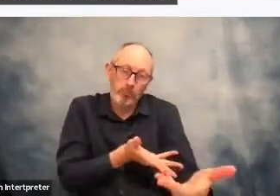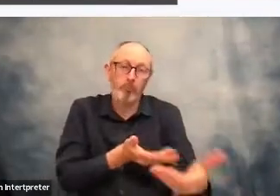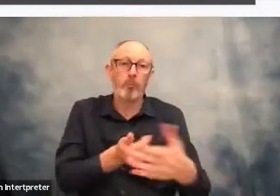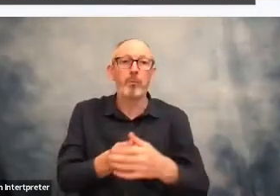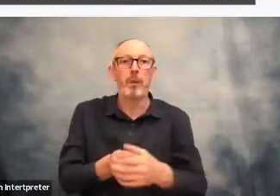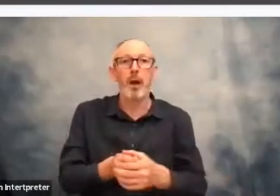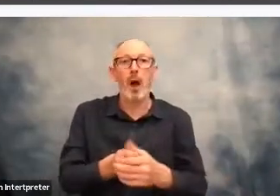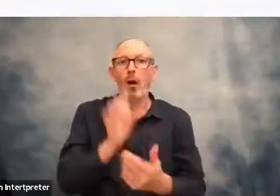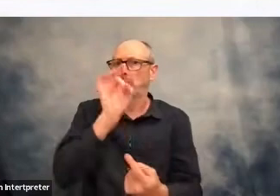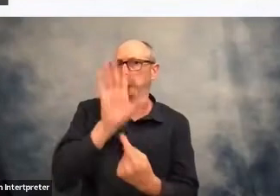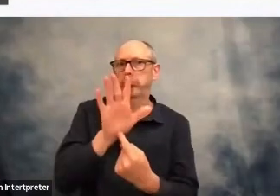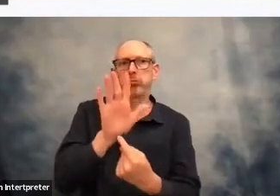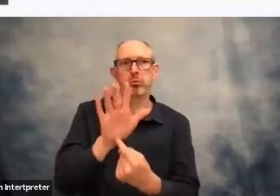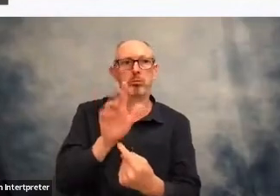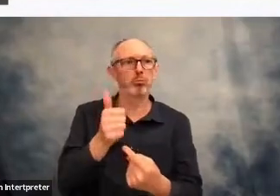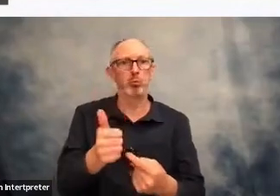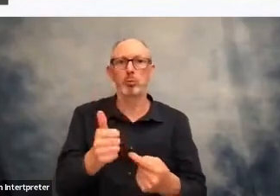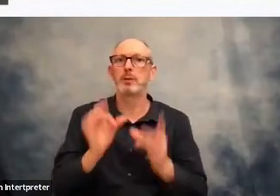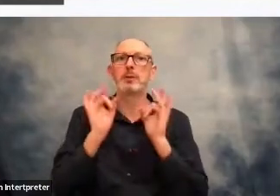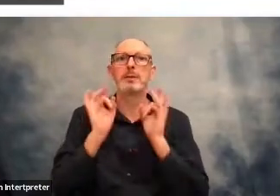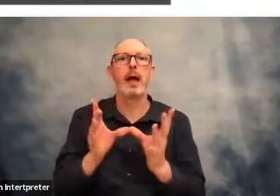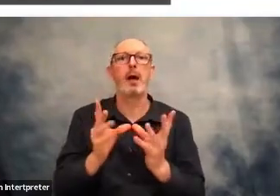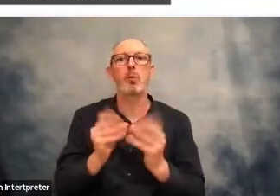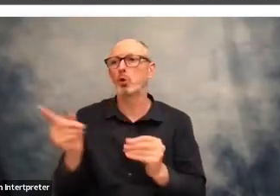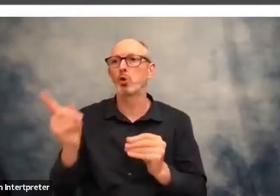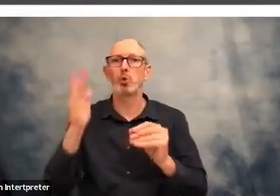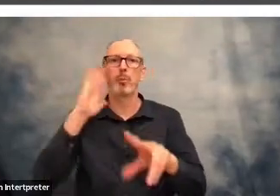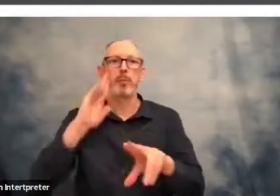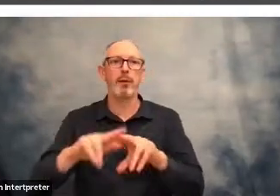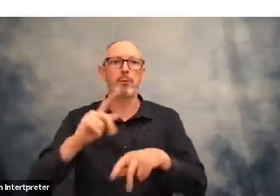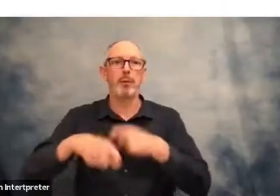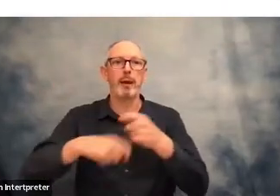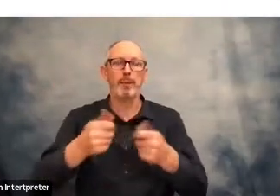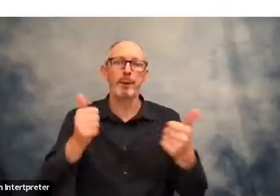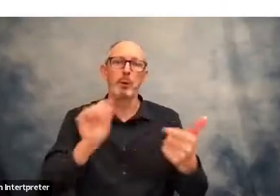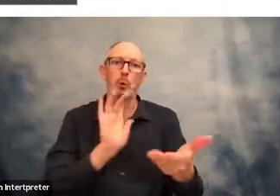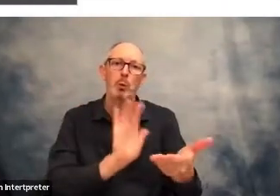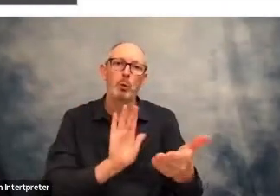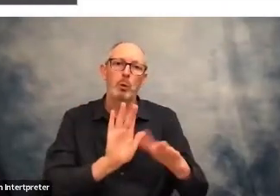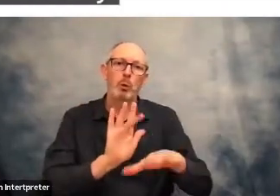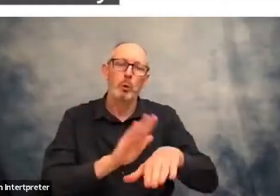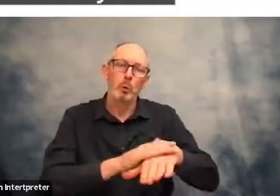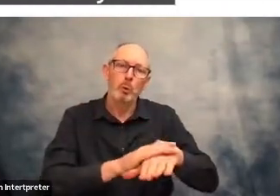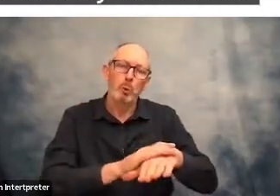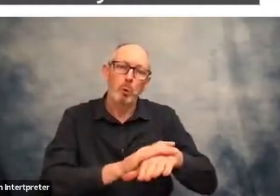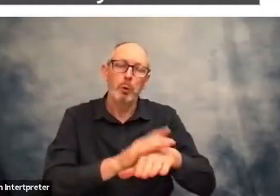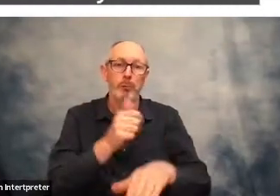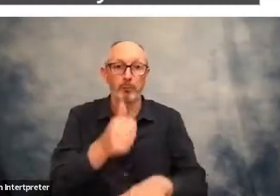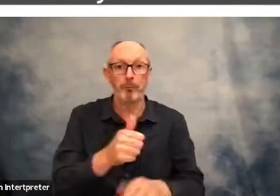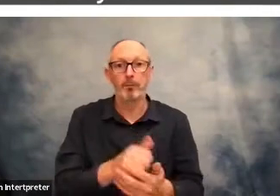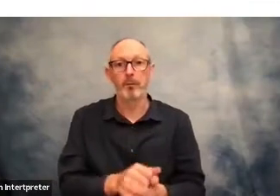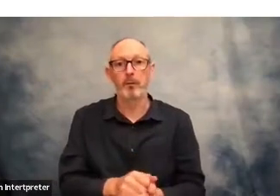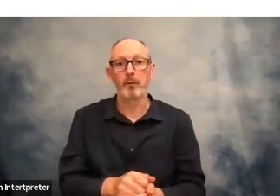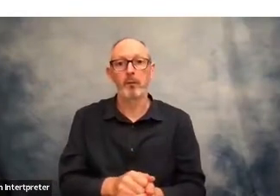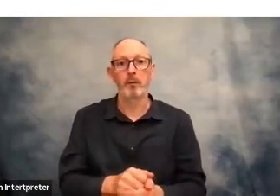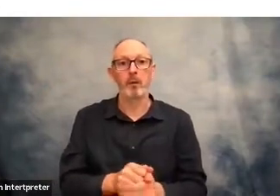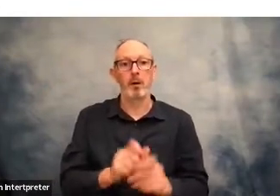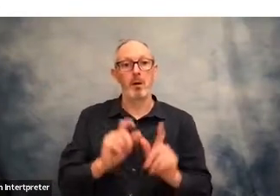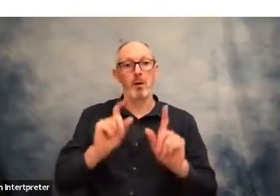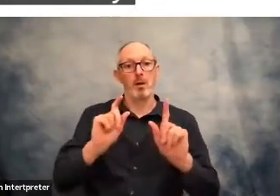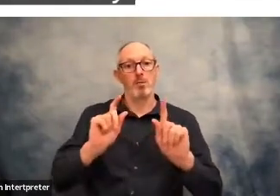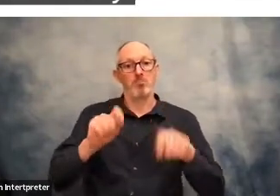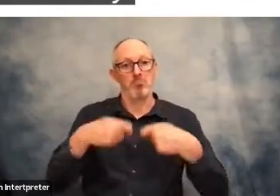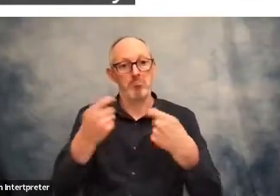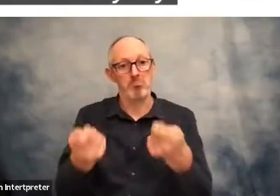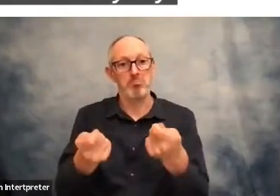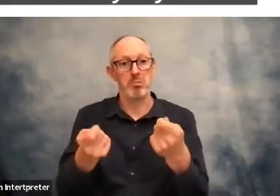the real start of your parenthood. We enable life-saving kangaroo care proven by the WHO to reduce